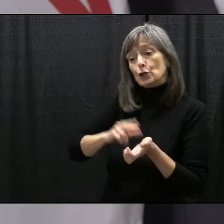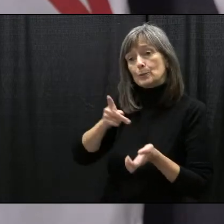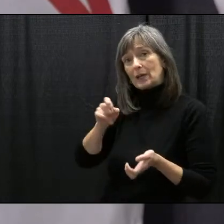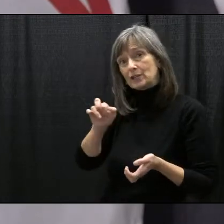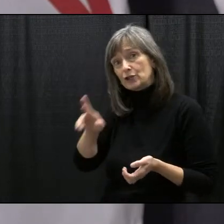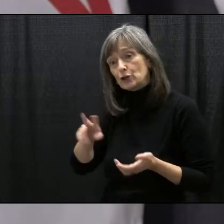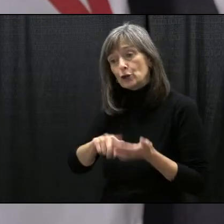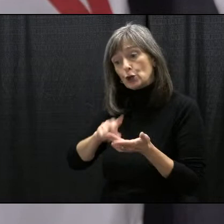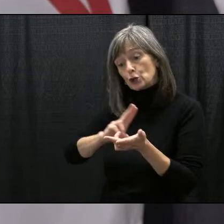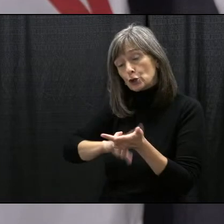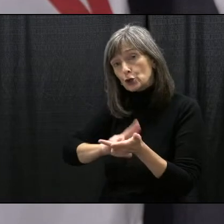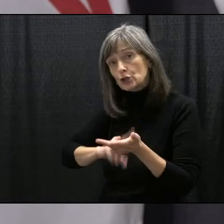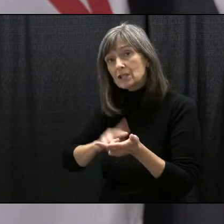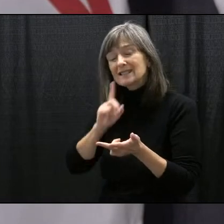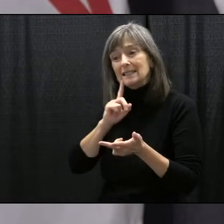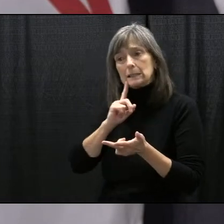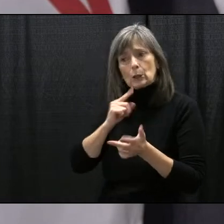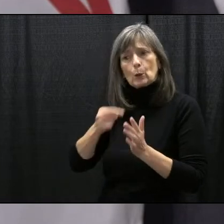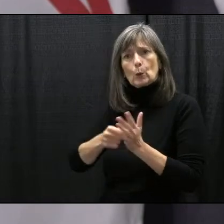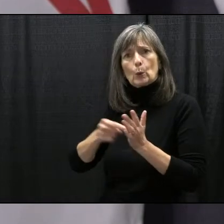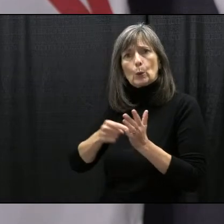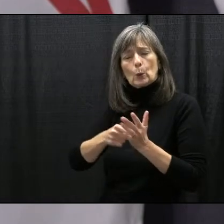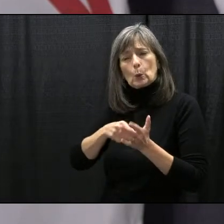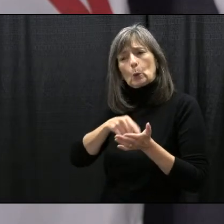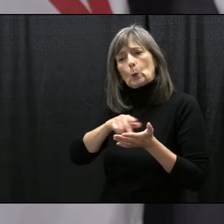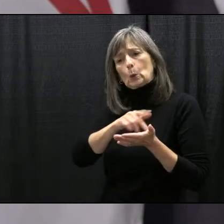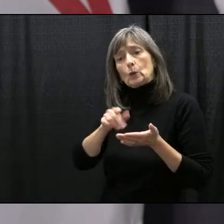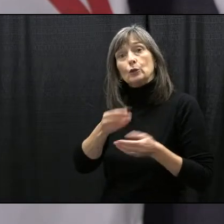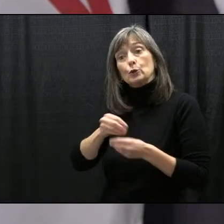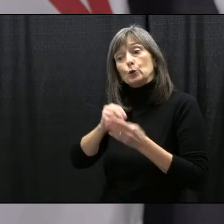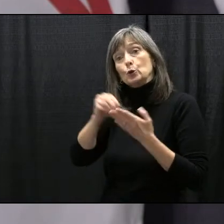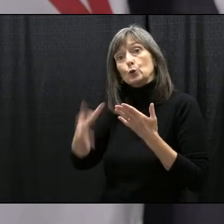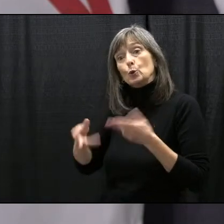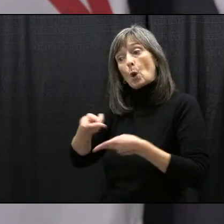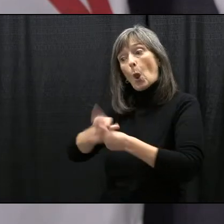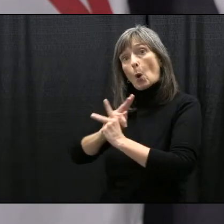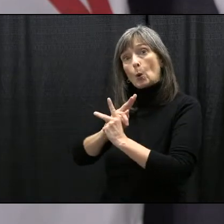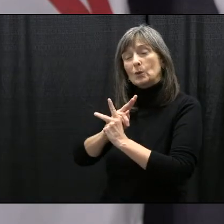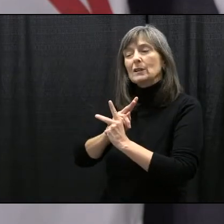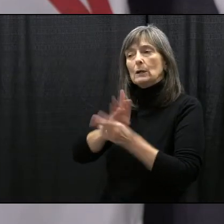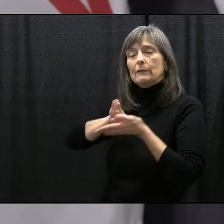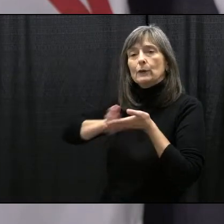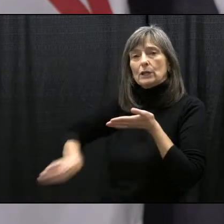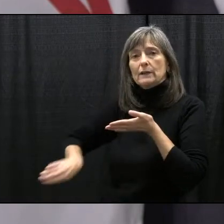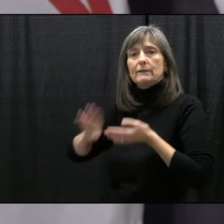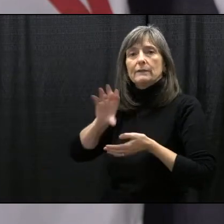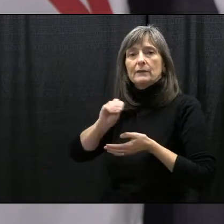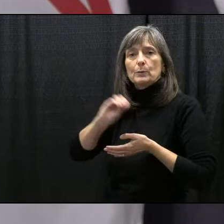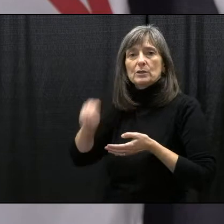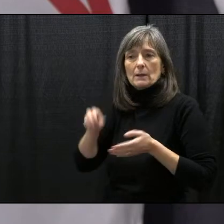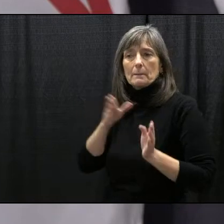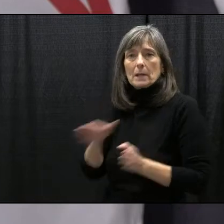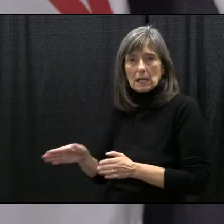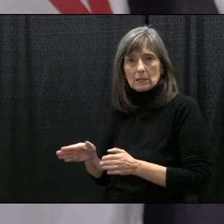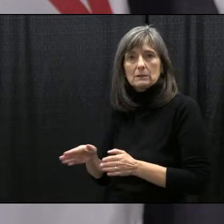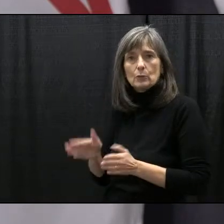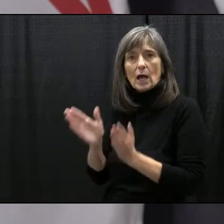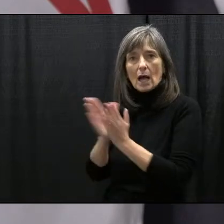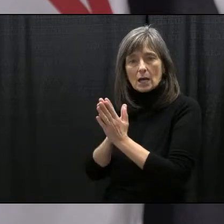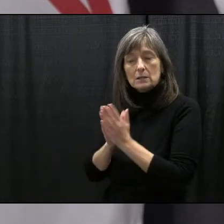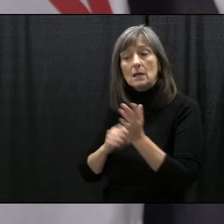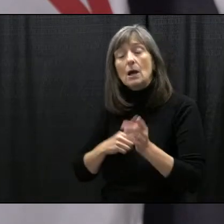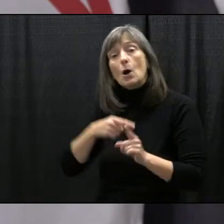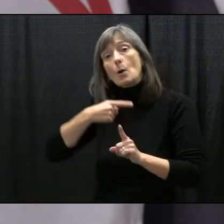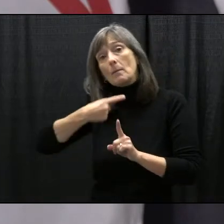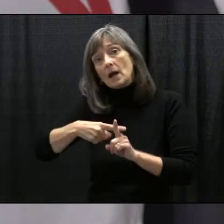or nurses are eligible for under the Canada Student Loans Forgiveness Program. They will also expand the list of